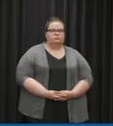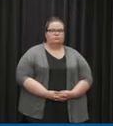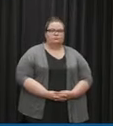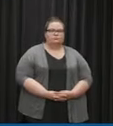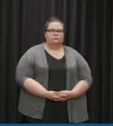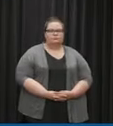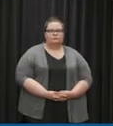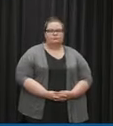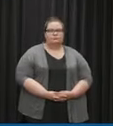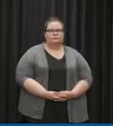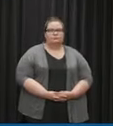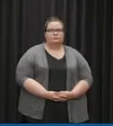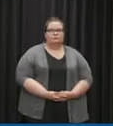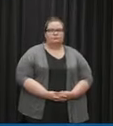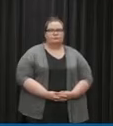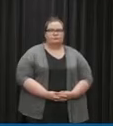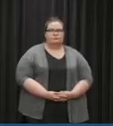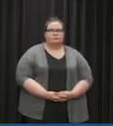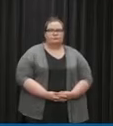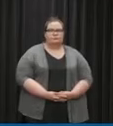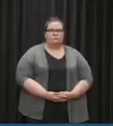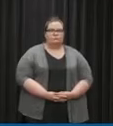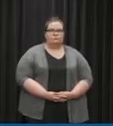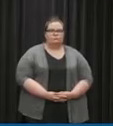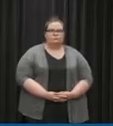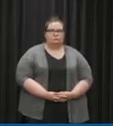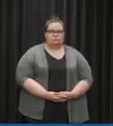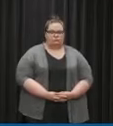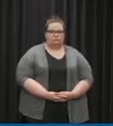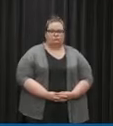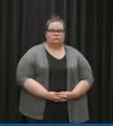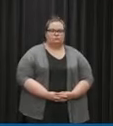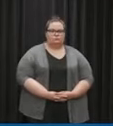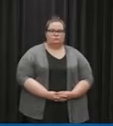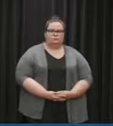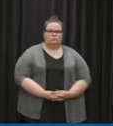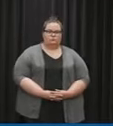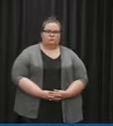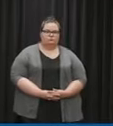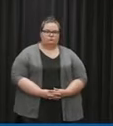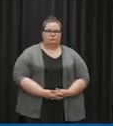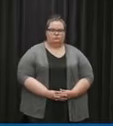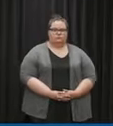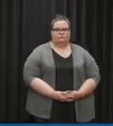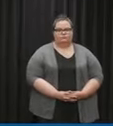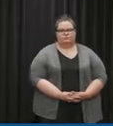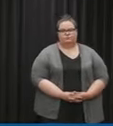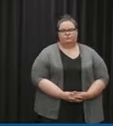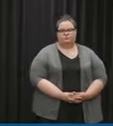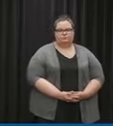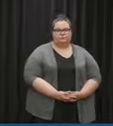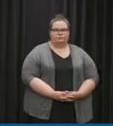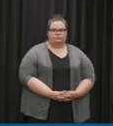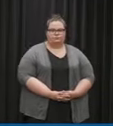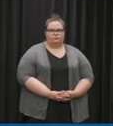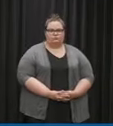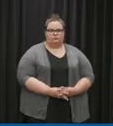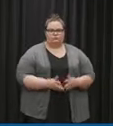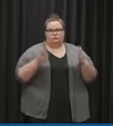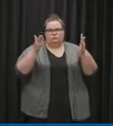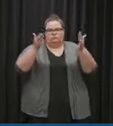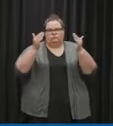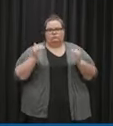differ, but the idea is to reduce risk as much as possible. Thank you, Maxime. Thank